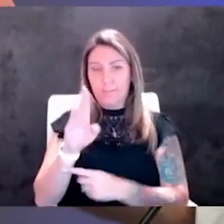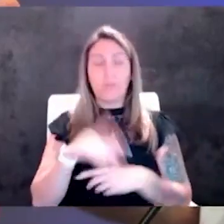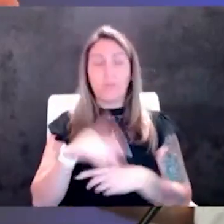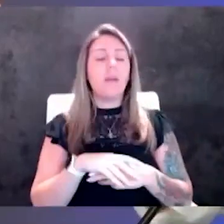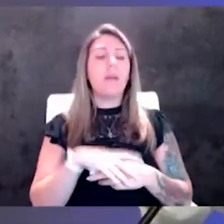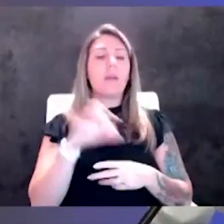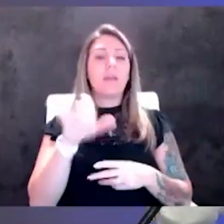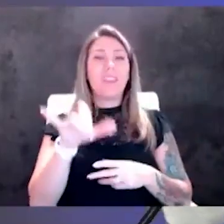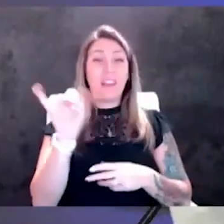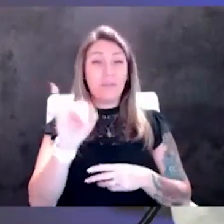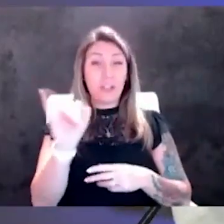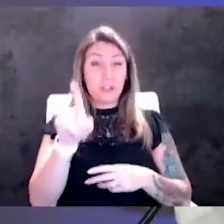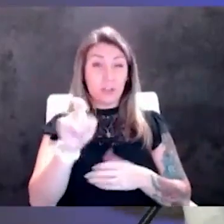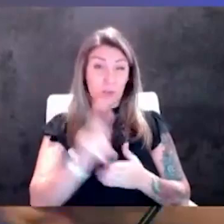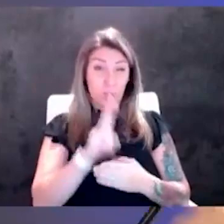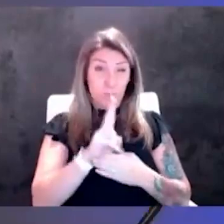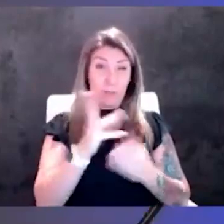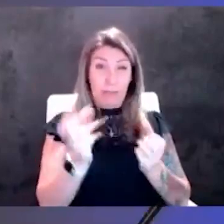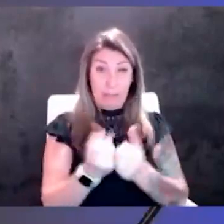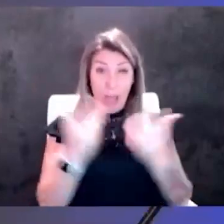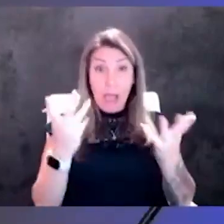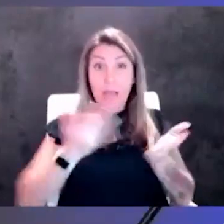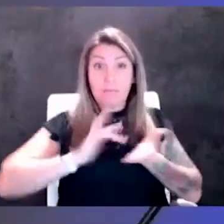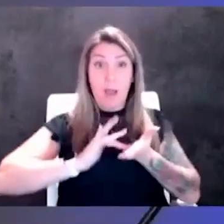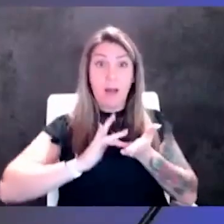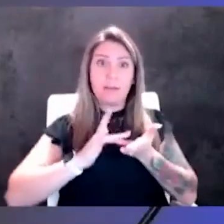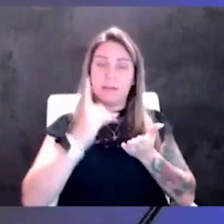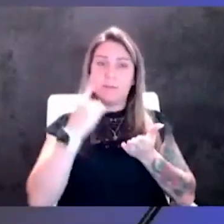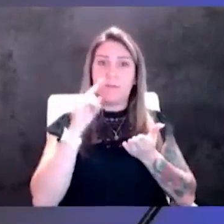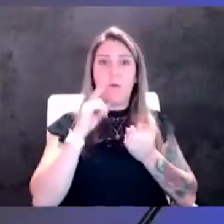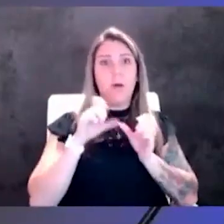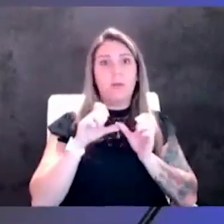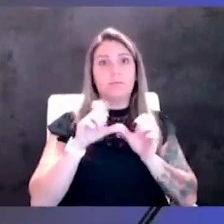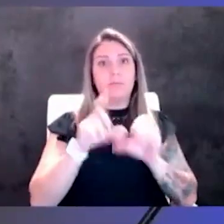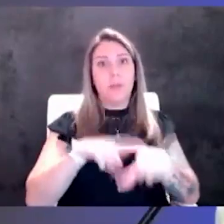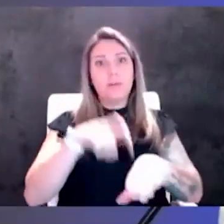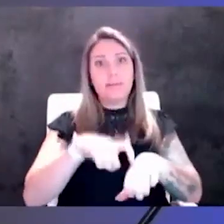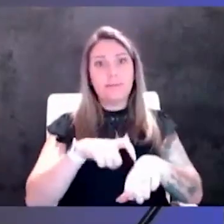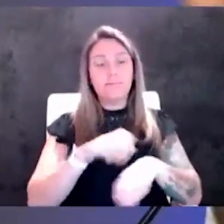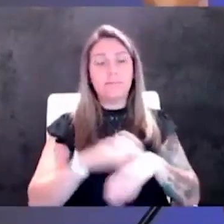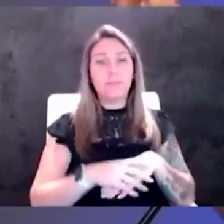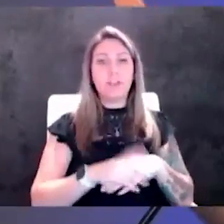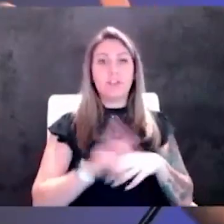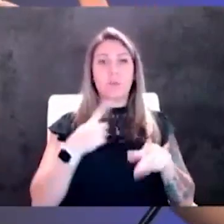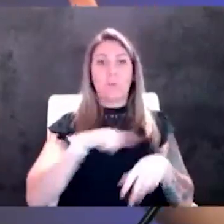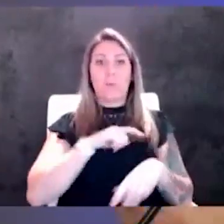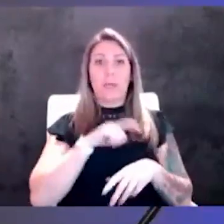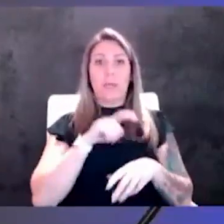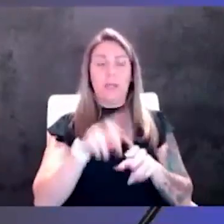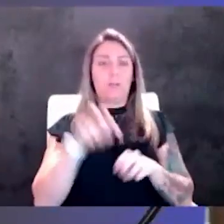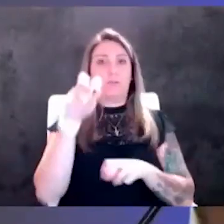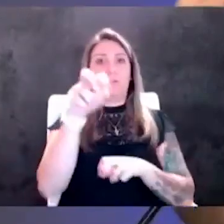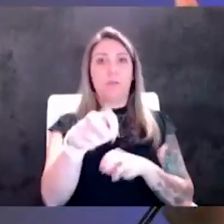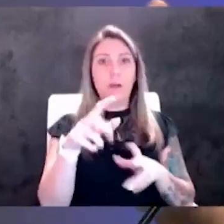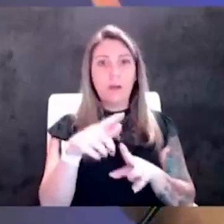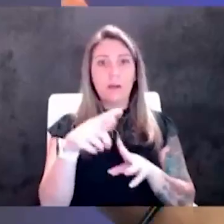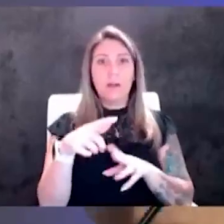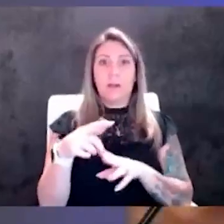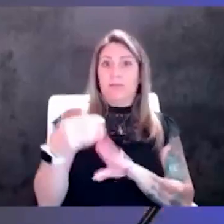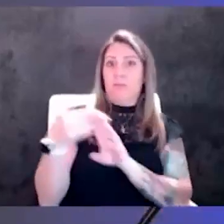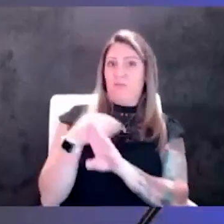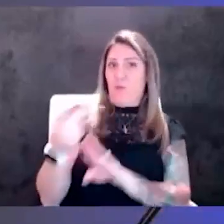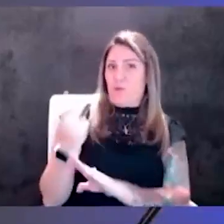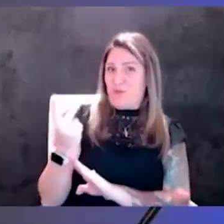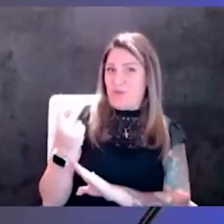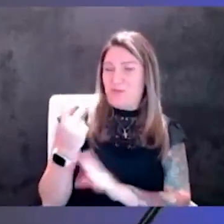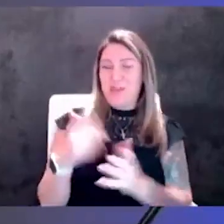of drugs and you got to use them a long time. So we just sort of made a leap. That was way before you and me, we sort